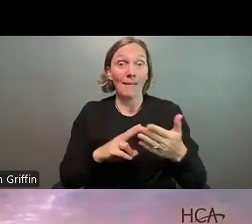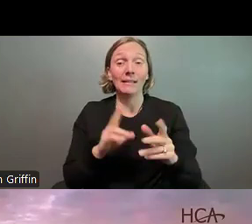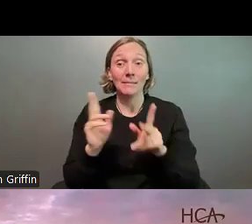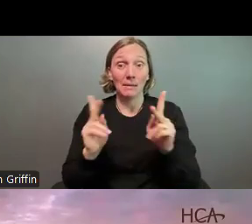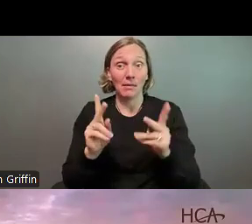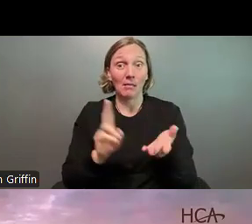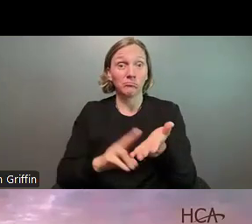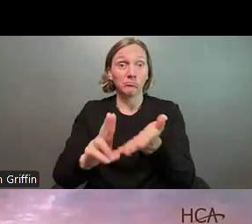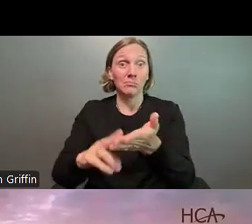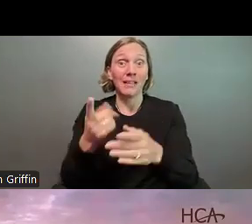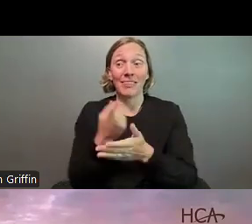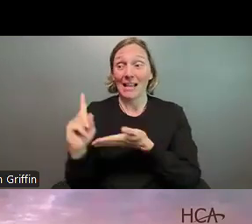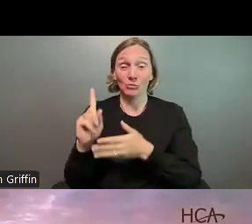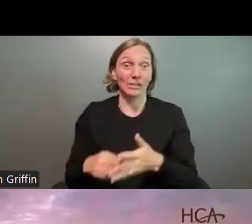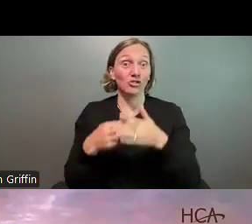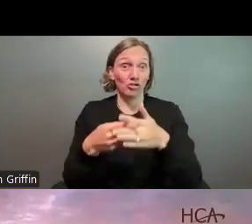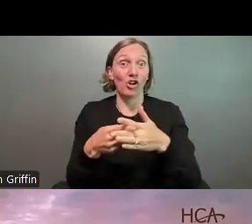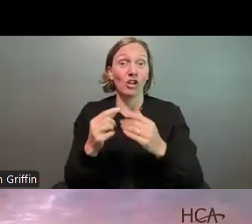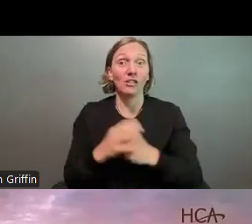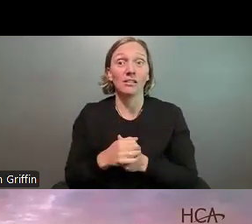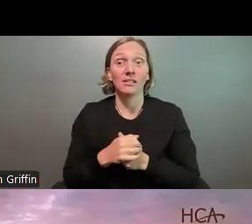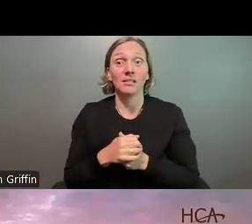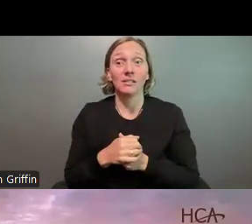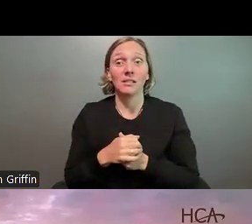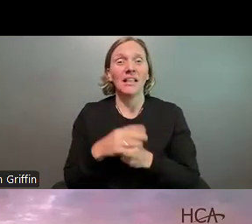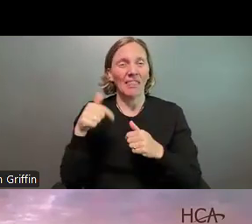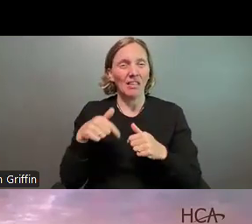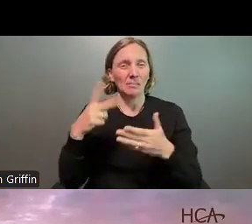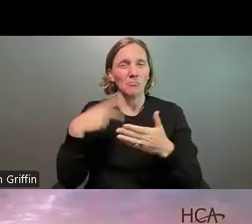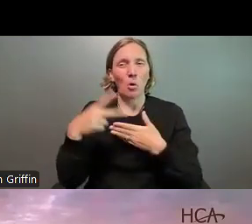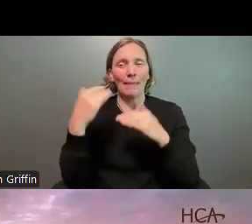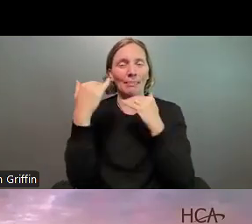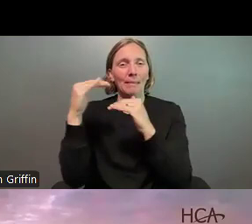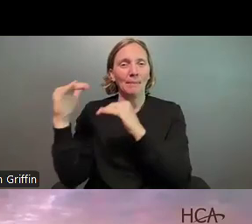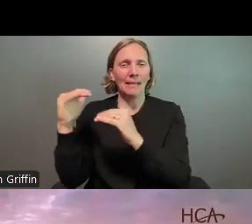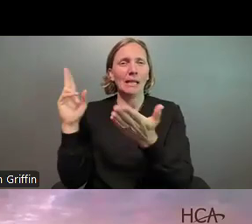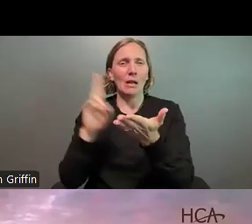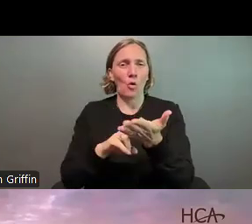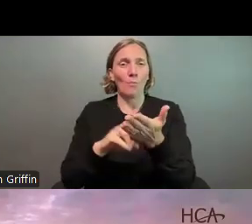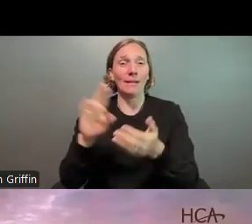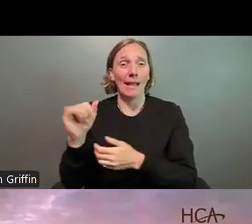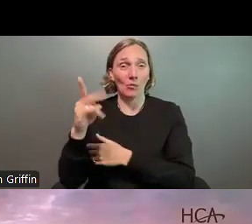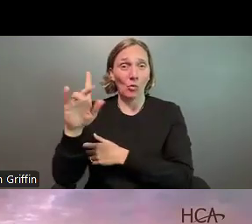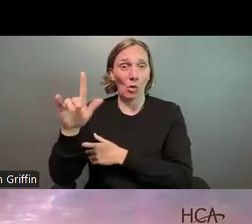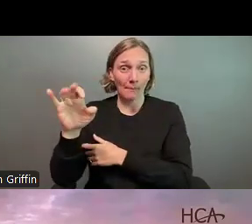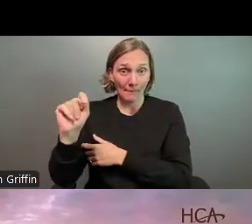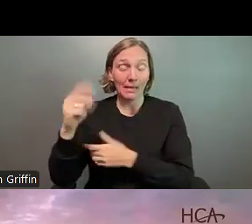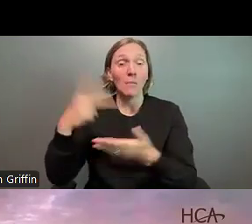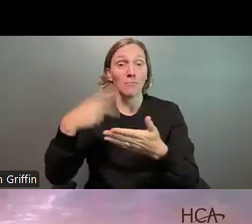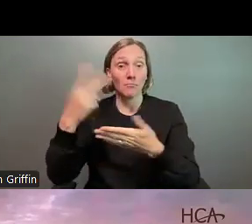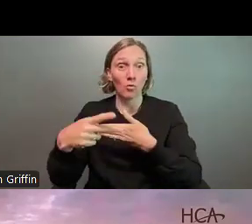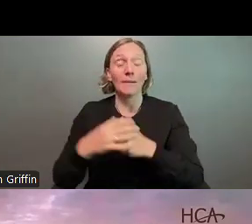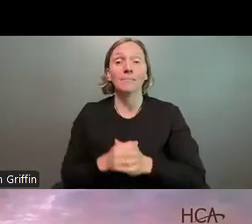started last week. It is a limited enrollment program, and we did meet